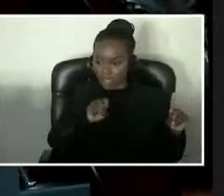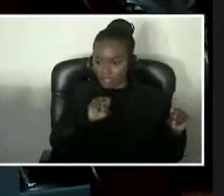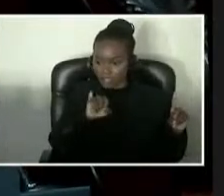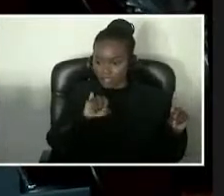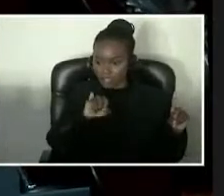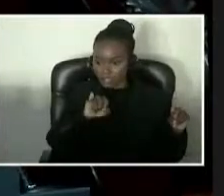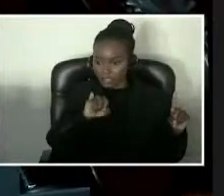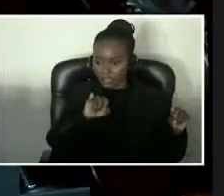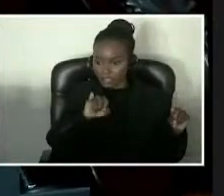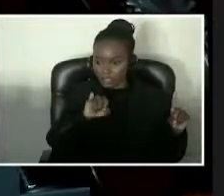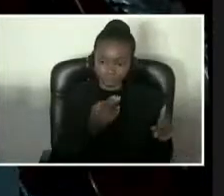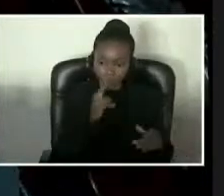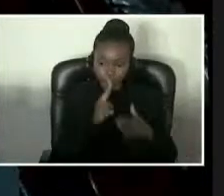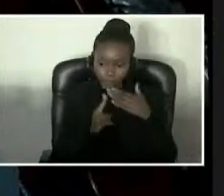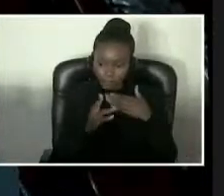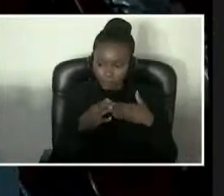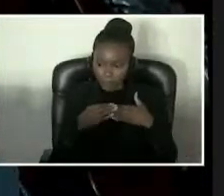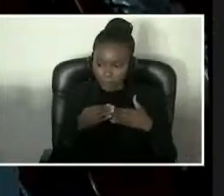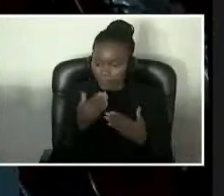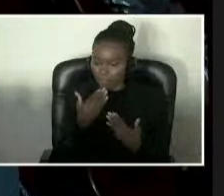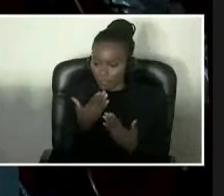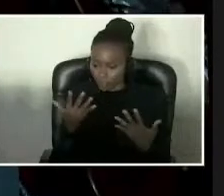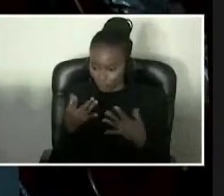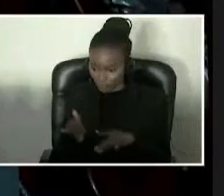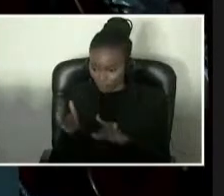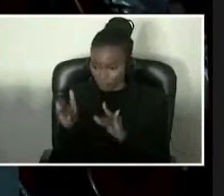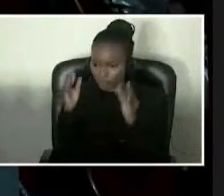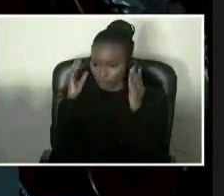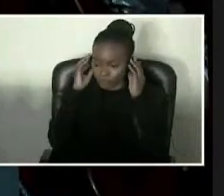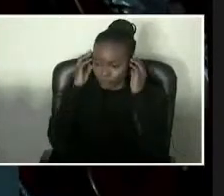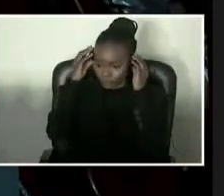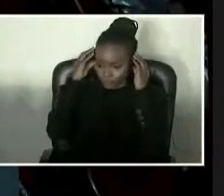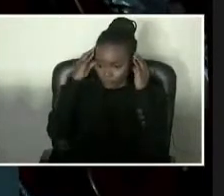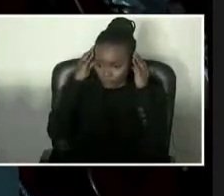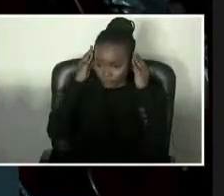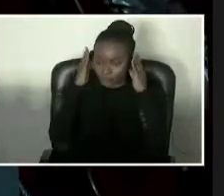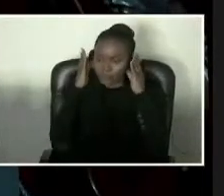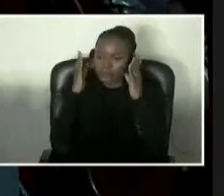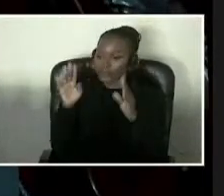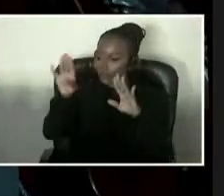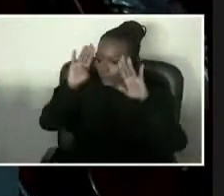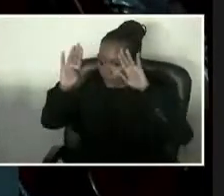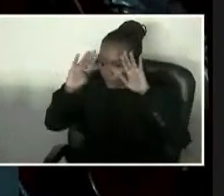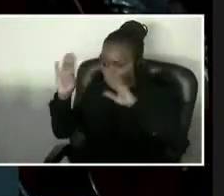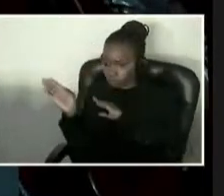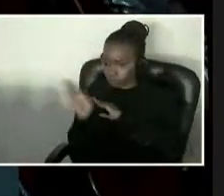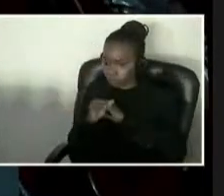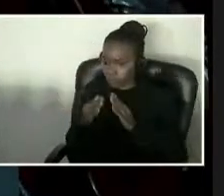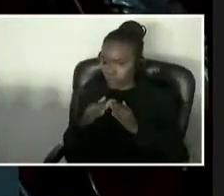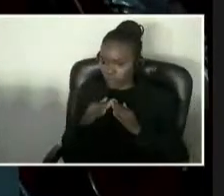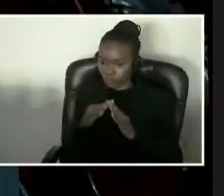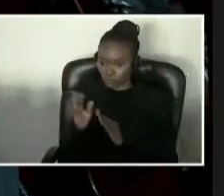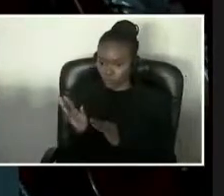no thank you very much honorable chair it returns to the house